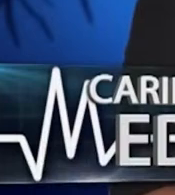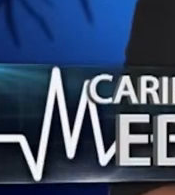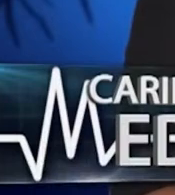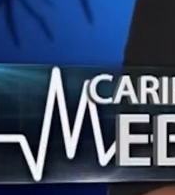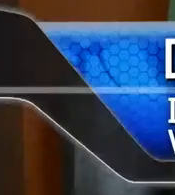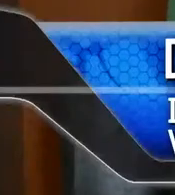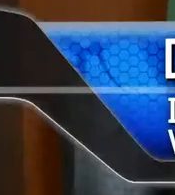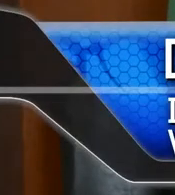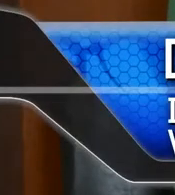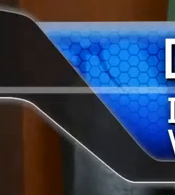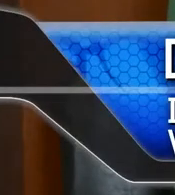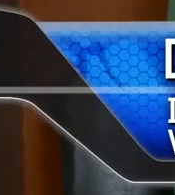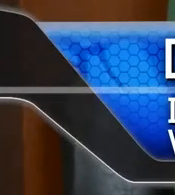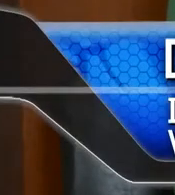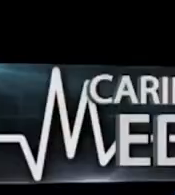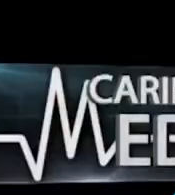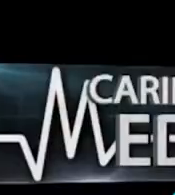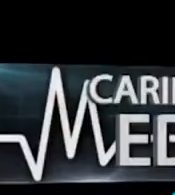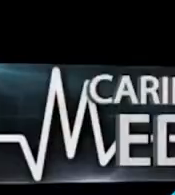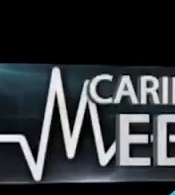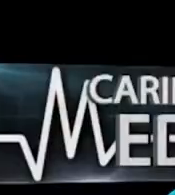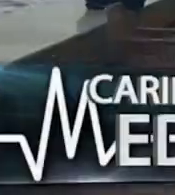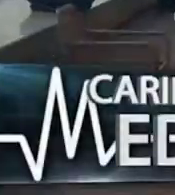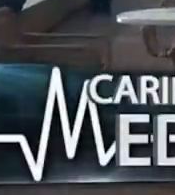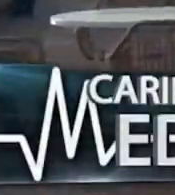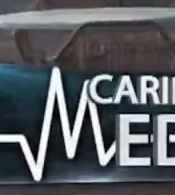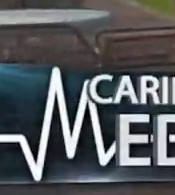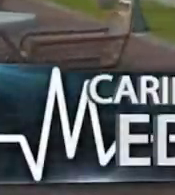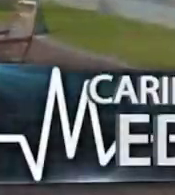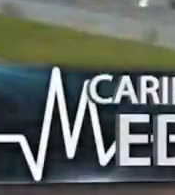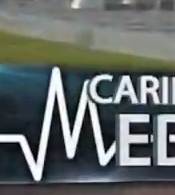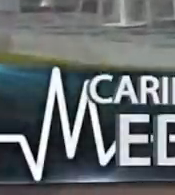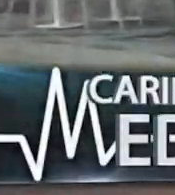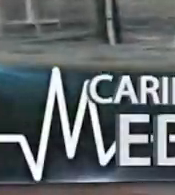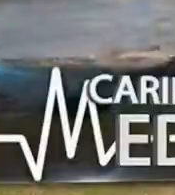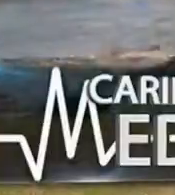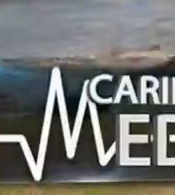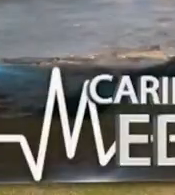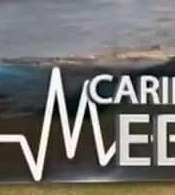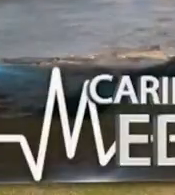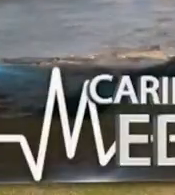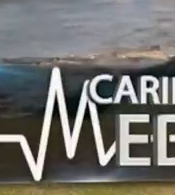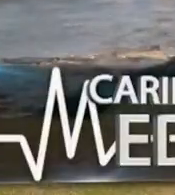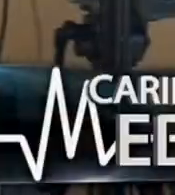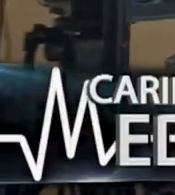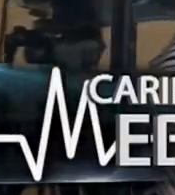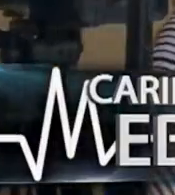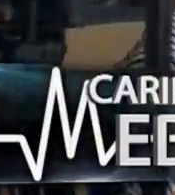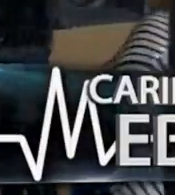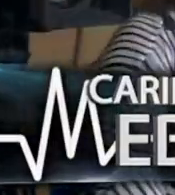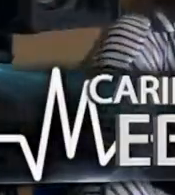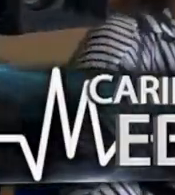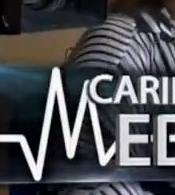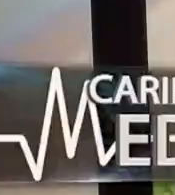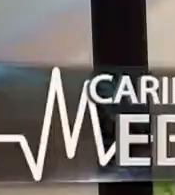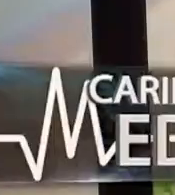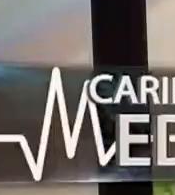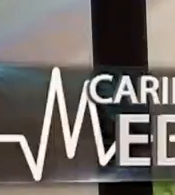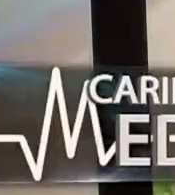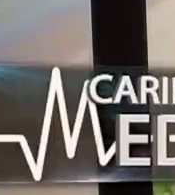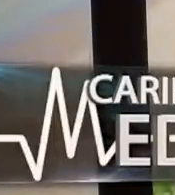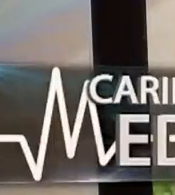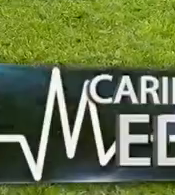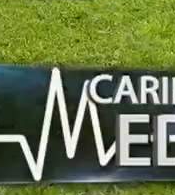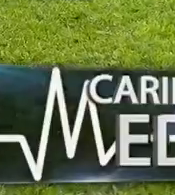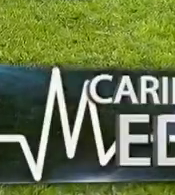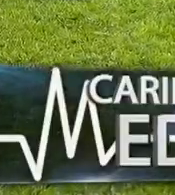as we discuss mental health and its impact. We'll chat with psychologists and social workers on how to handle stress and